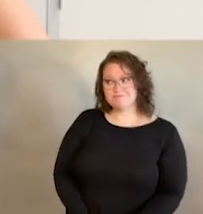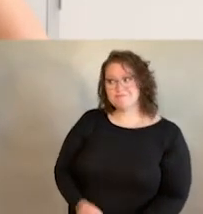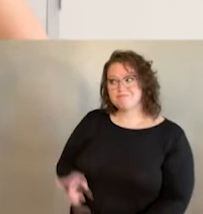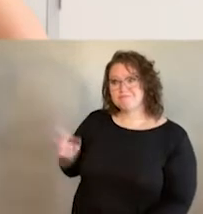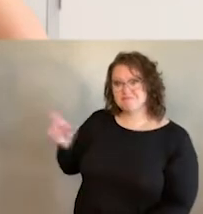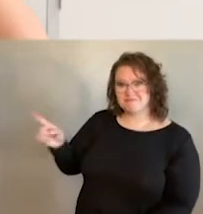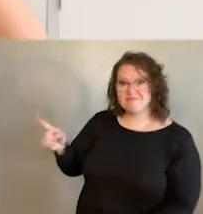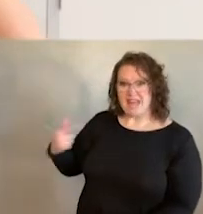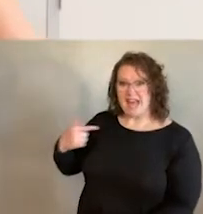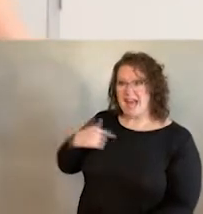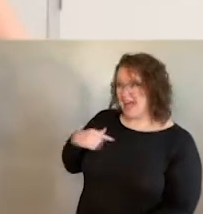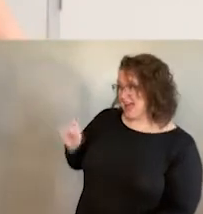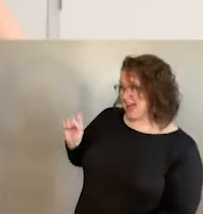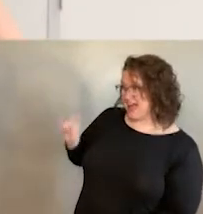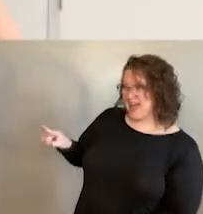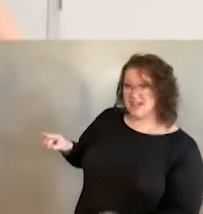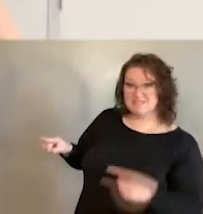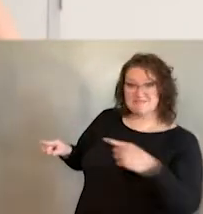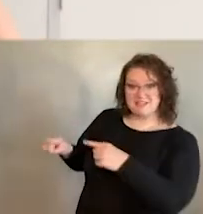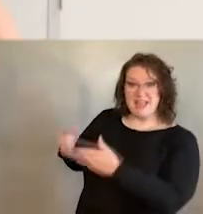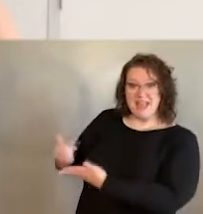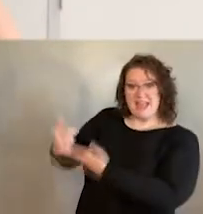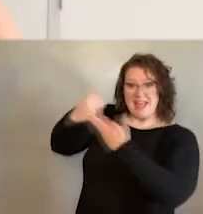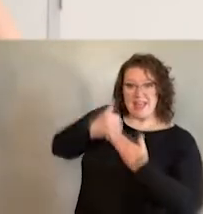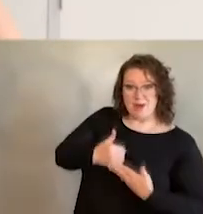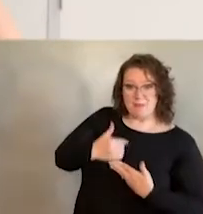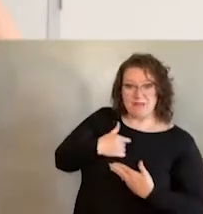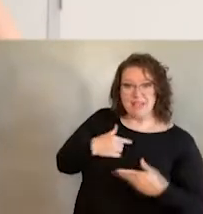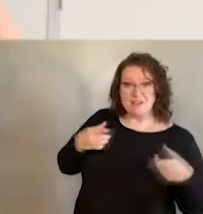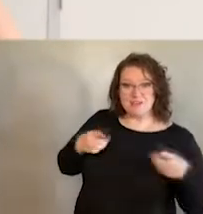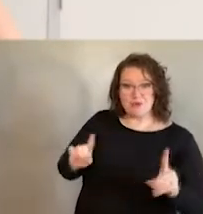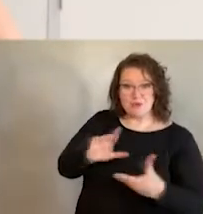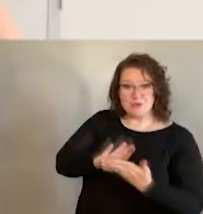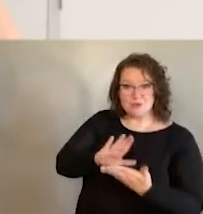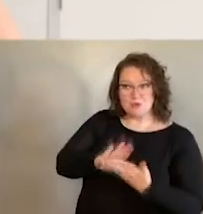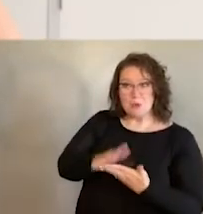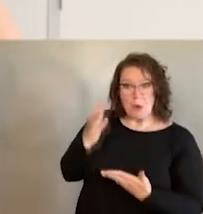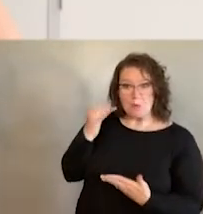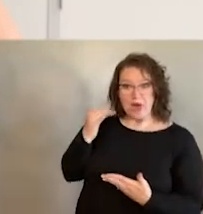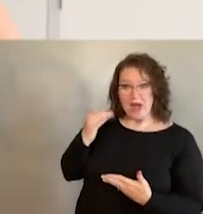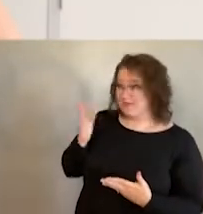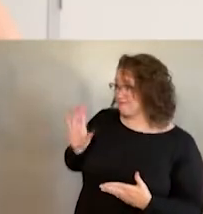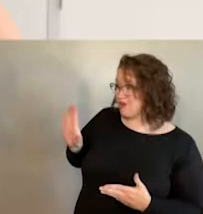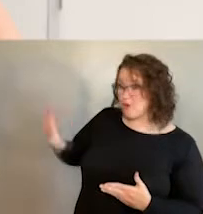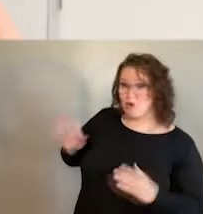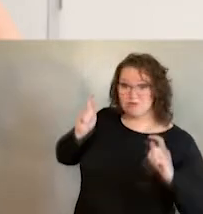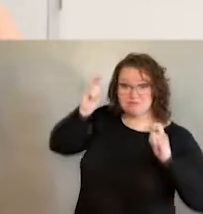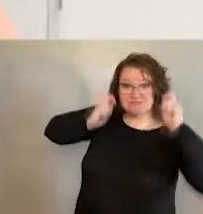I ask Miss Snyder for help all the time at school to help me draw, and she is always fabulous with the facial features.